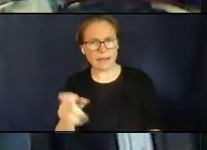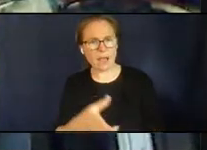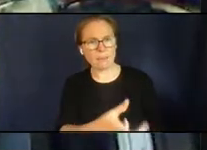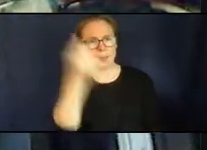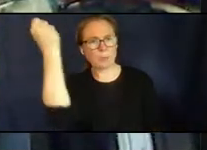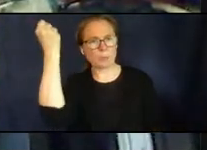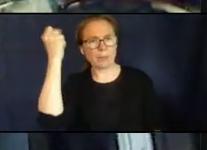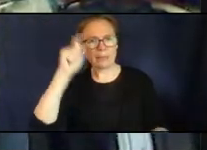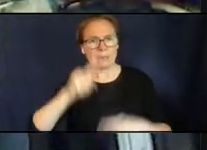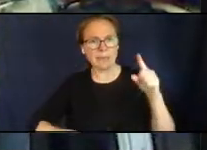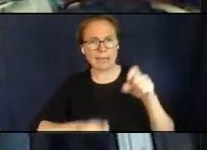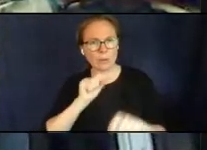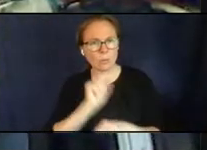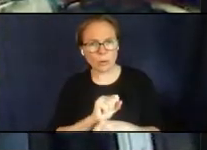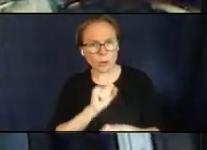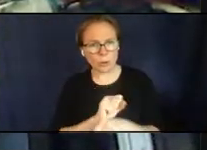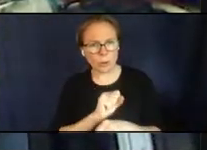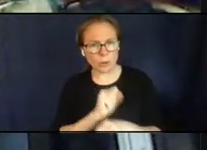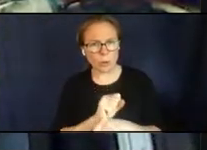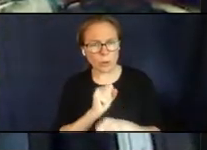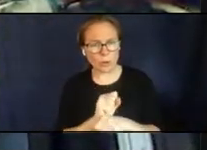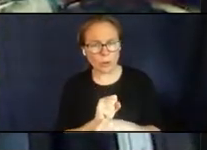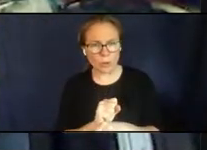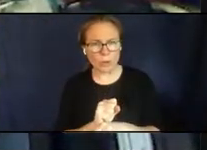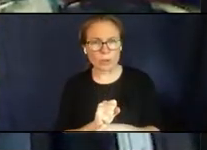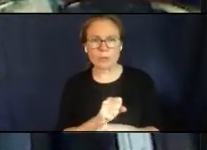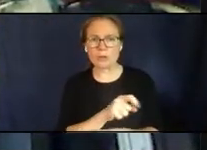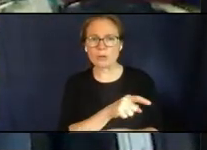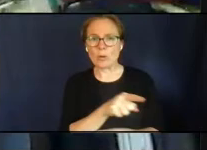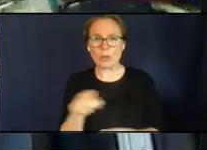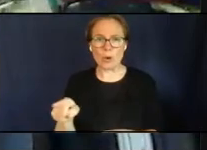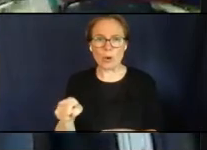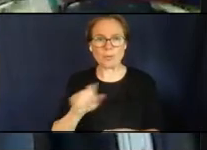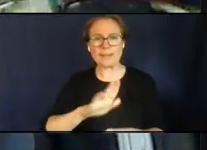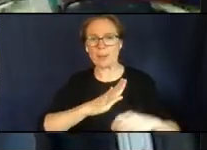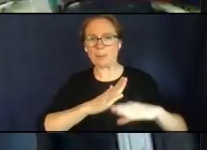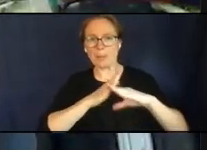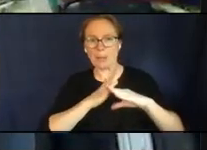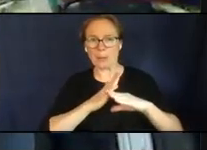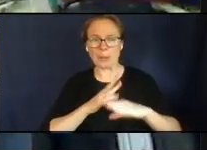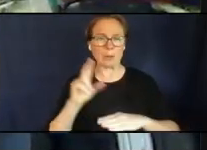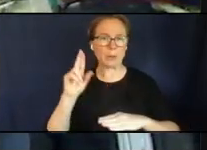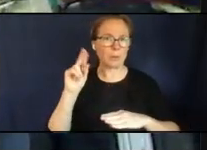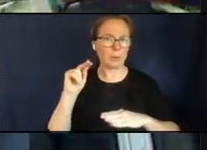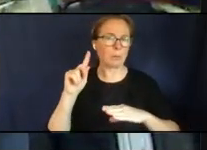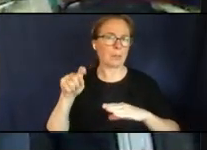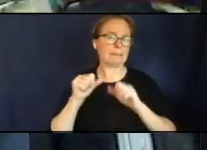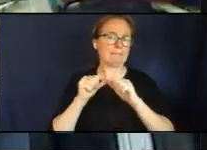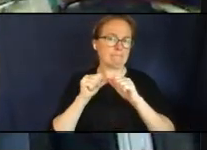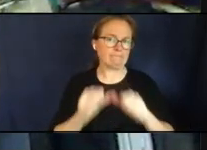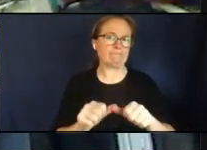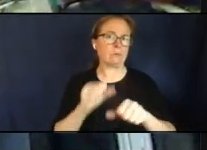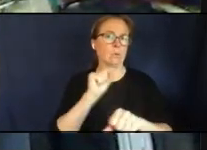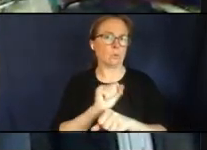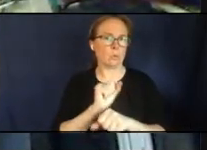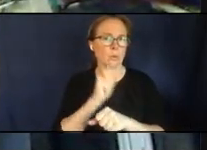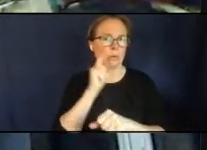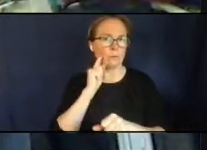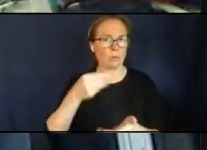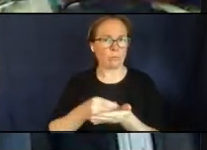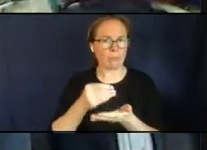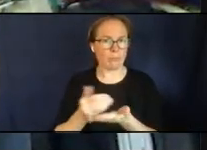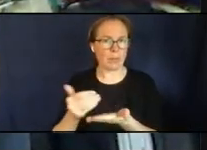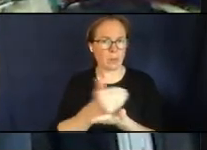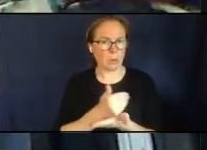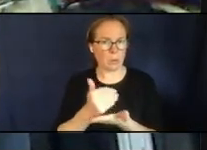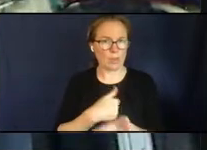so you run into even sort of socioeconomic barriers to fighting the pandemic, because people would rather just